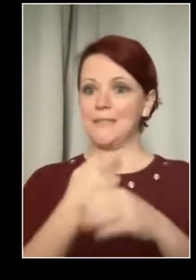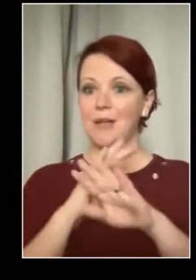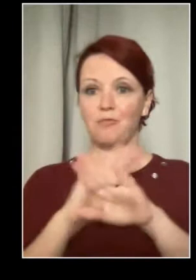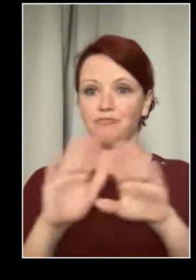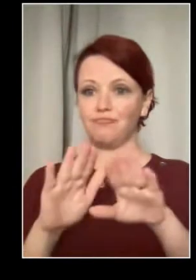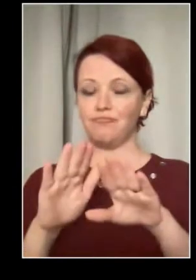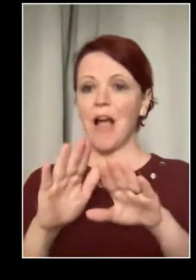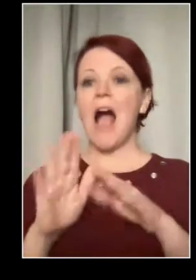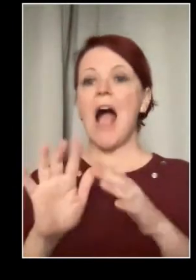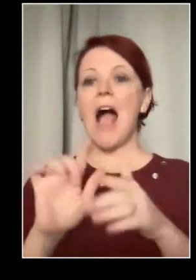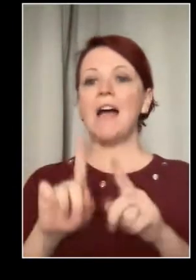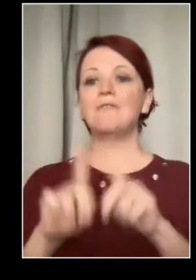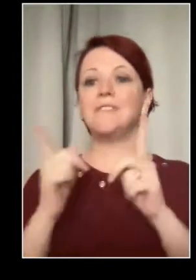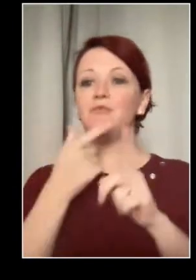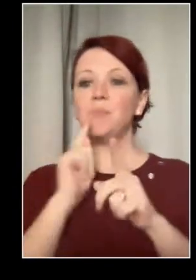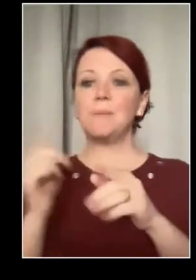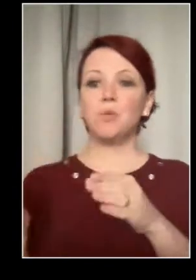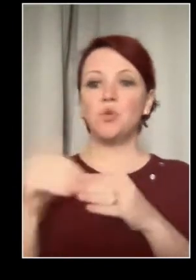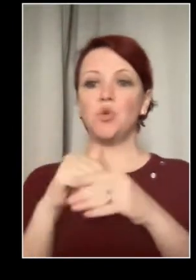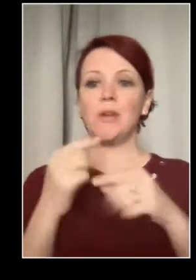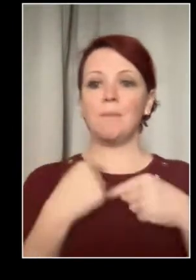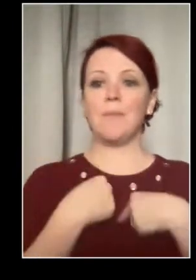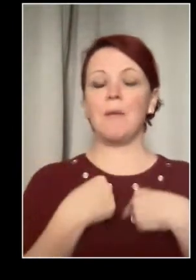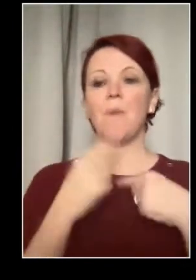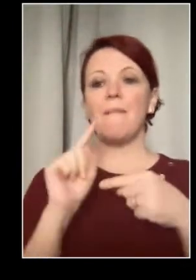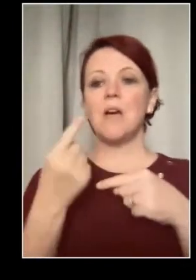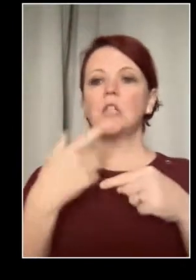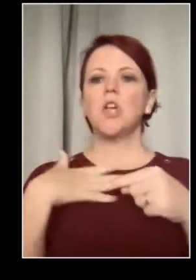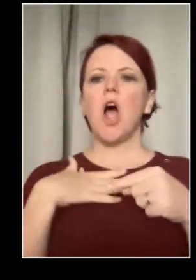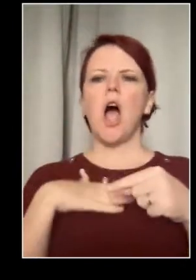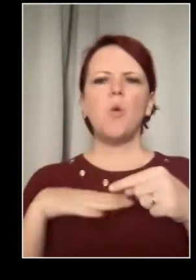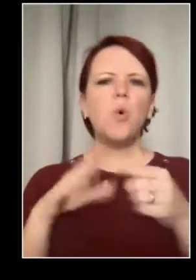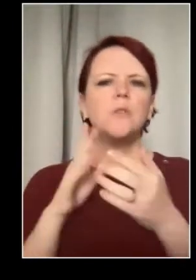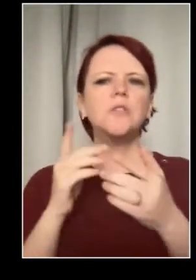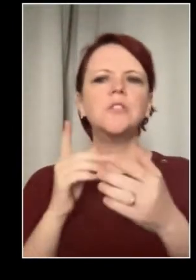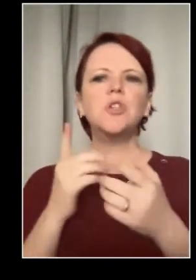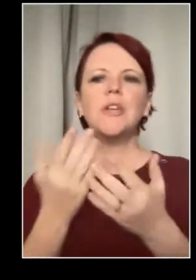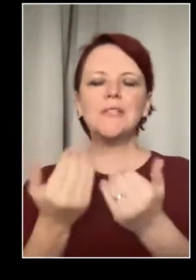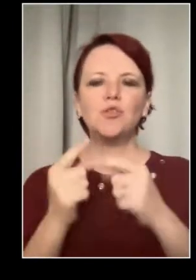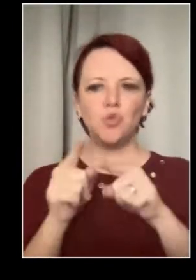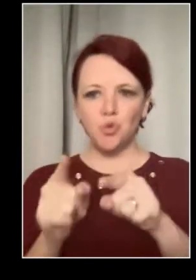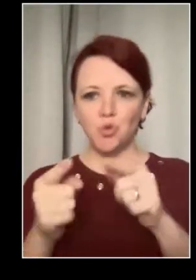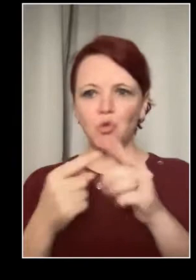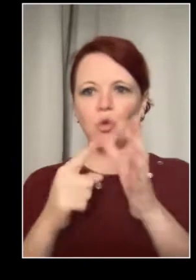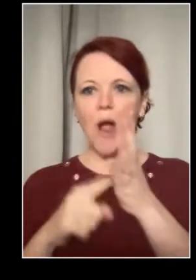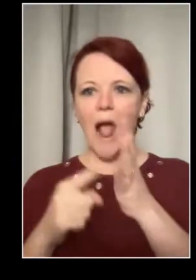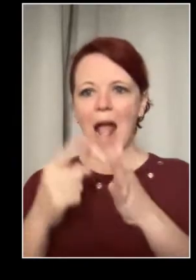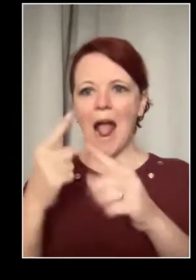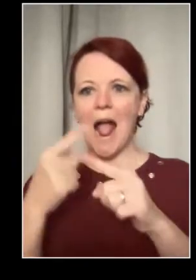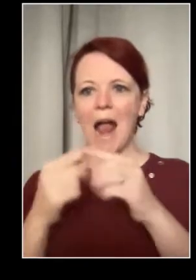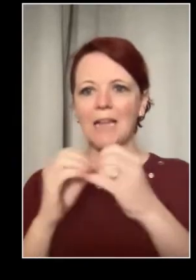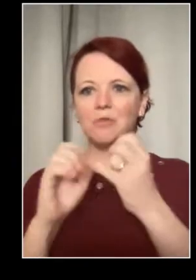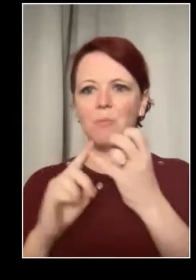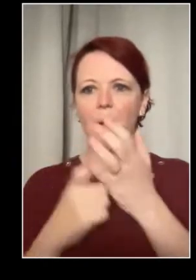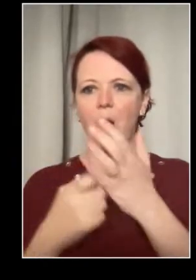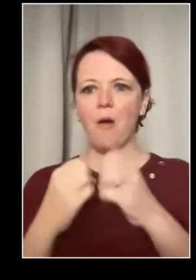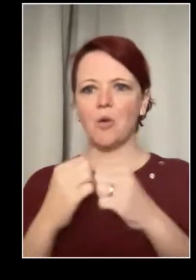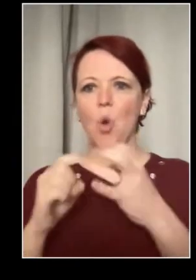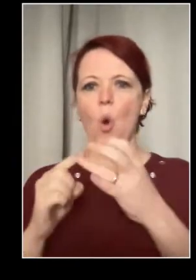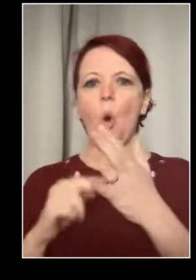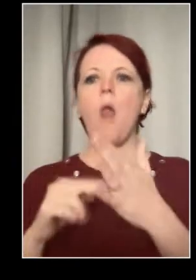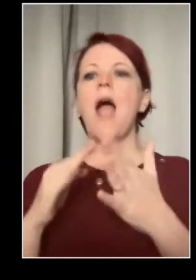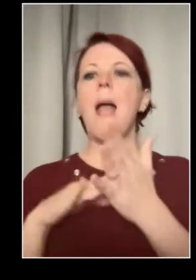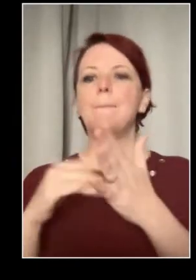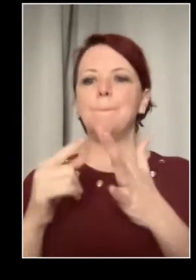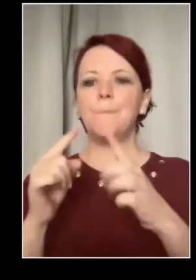first, let me introduce Alex Burgard, MP, who was appointed as a Parliamentary Under-Secretary of State Minister for Skills at the Department